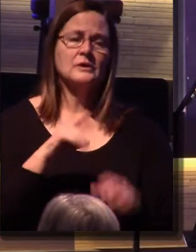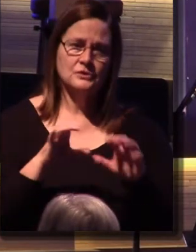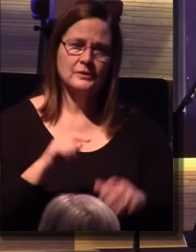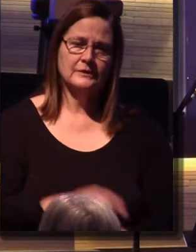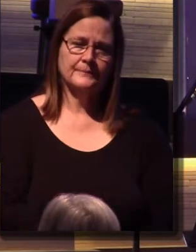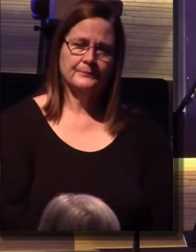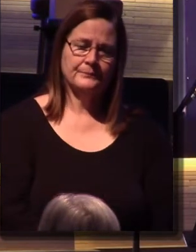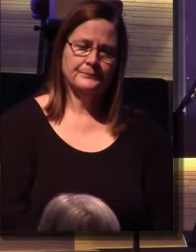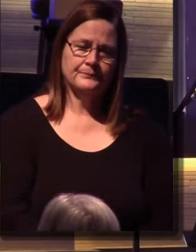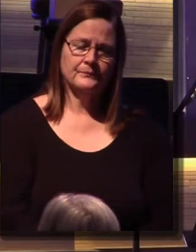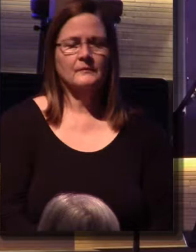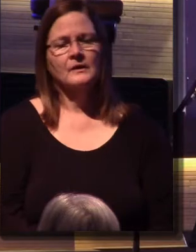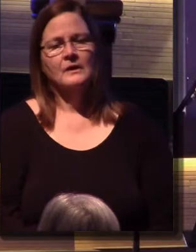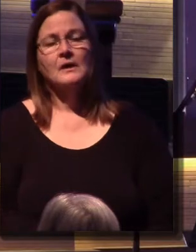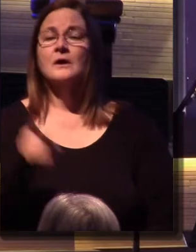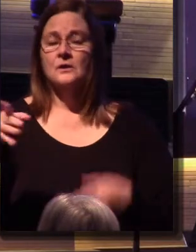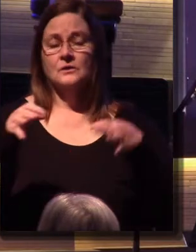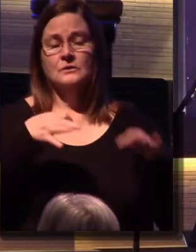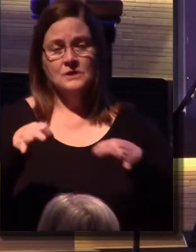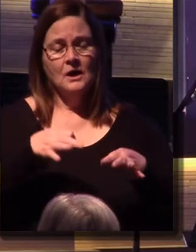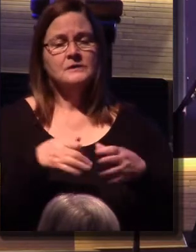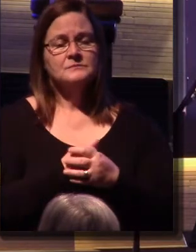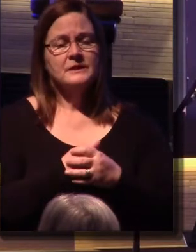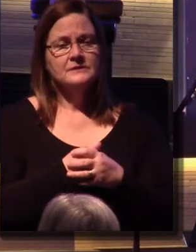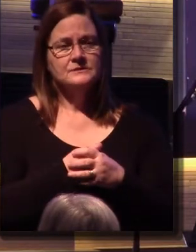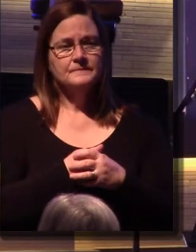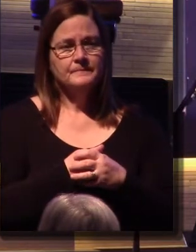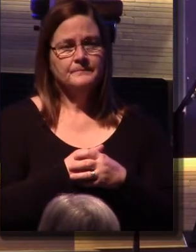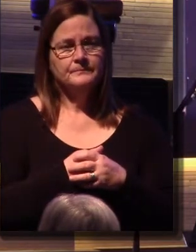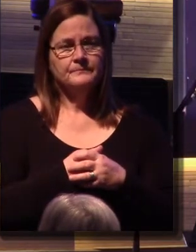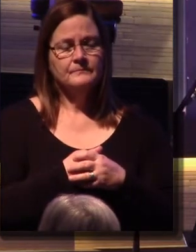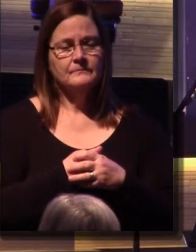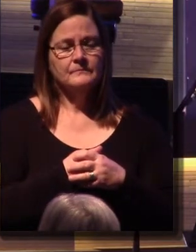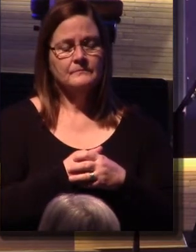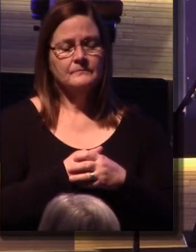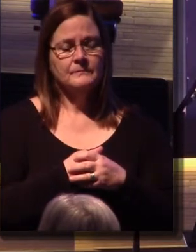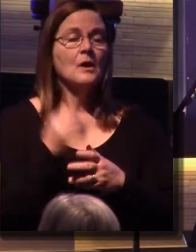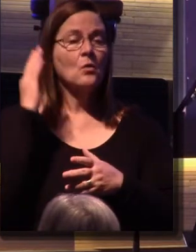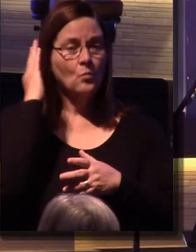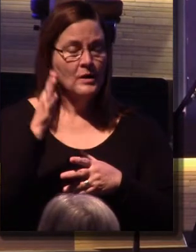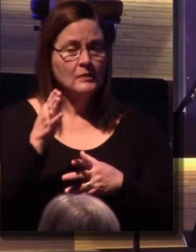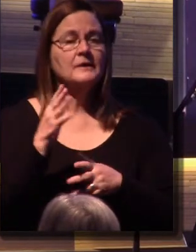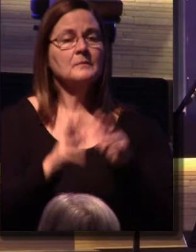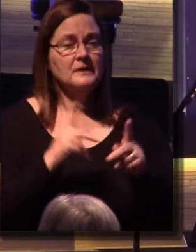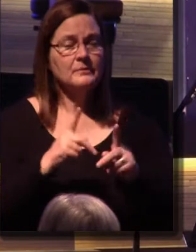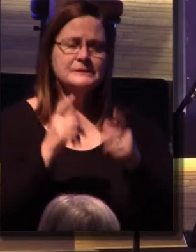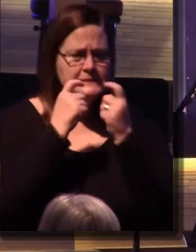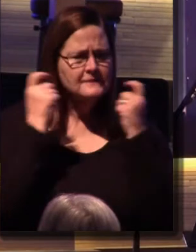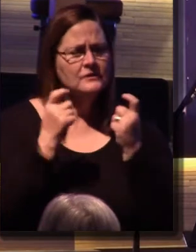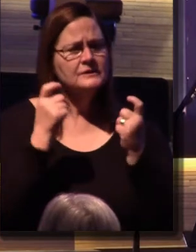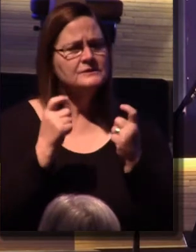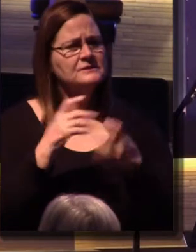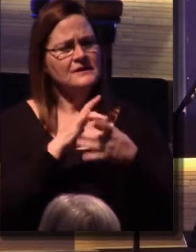it. And so he goes on and he explains that it is going to be mankind's